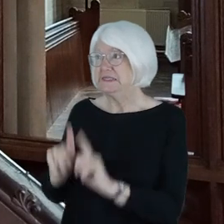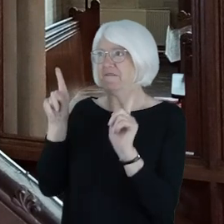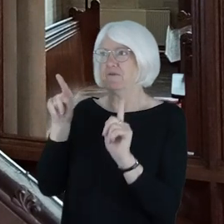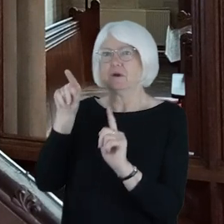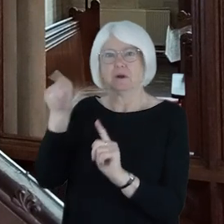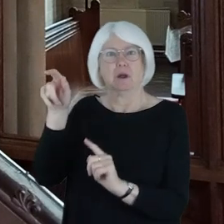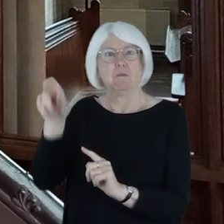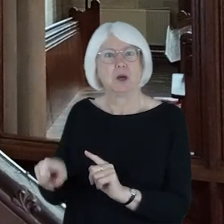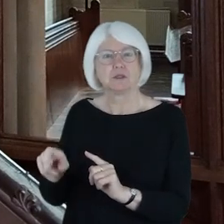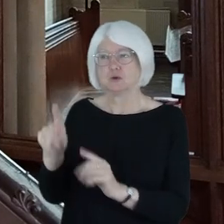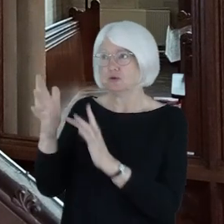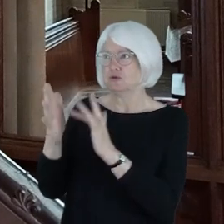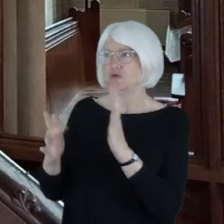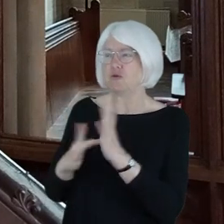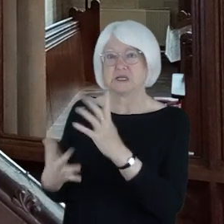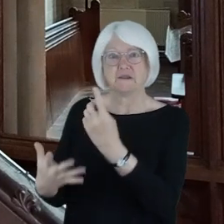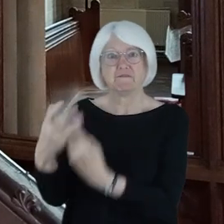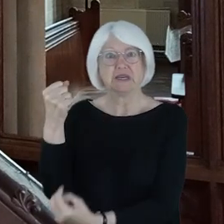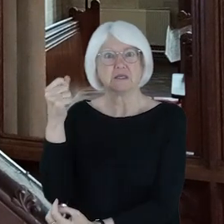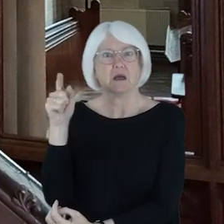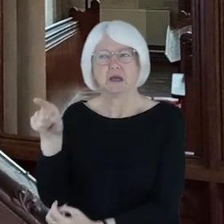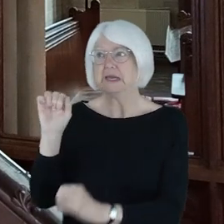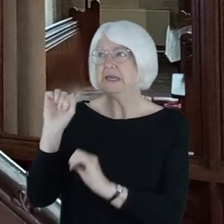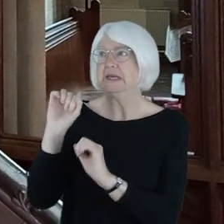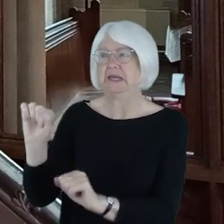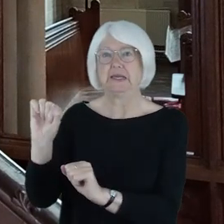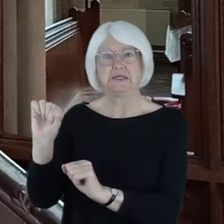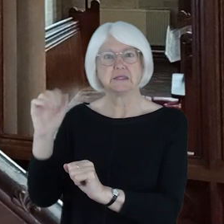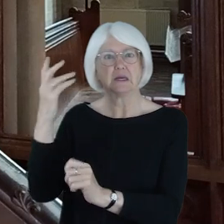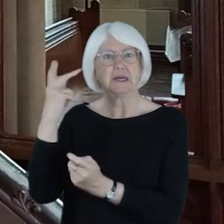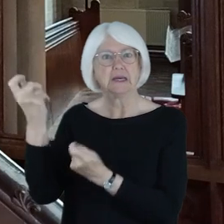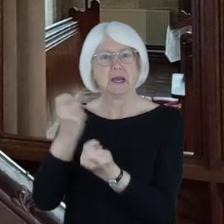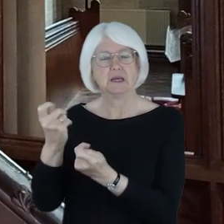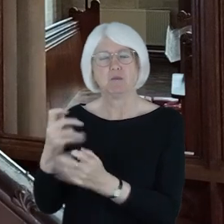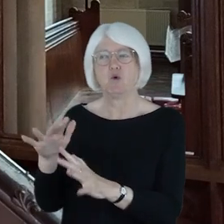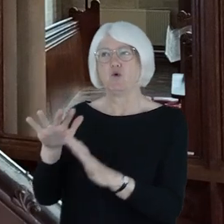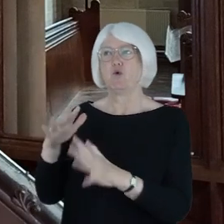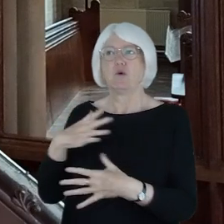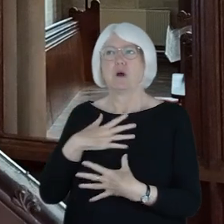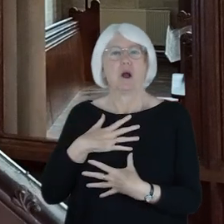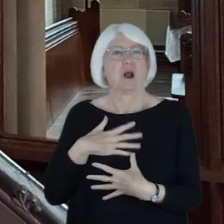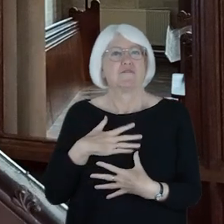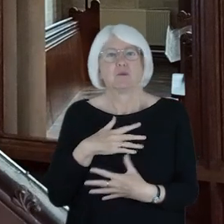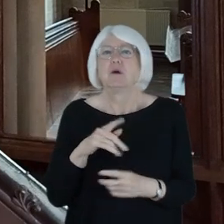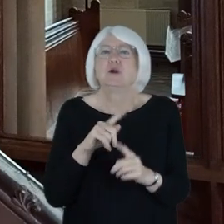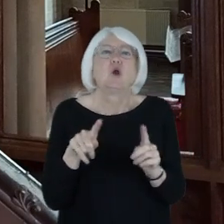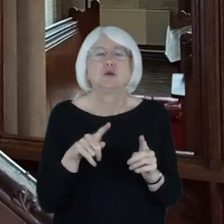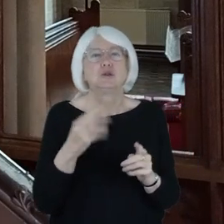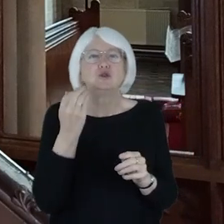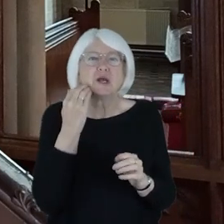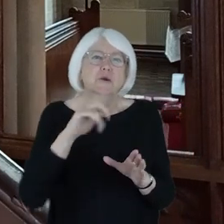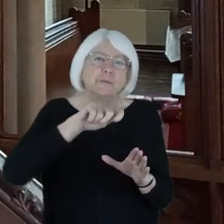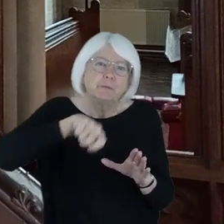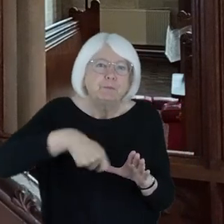the victim and his uncomfortable kingdom. This isn't a polite stirring up, the gentle folding in of